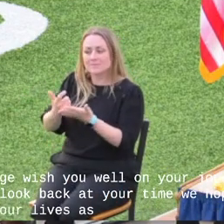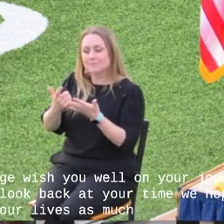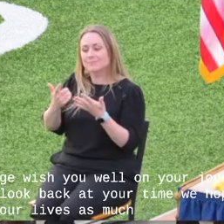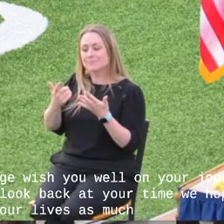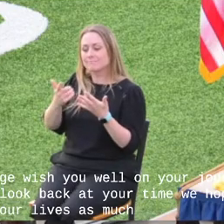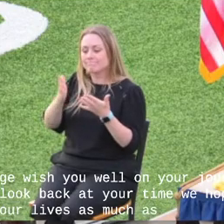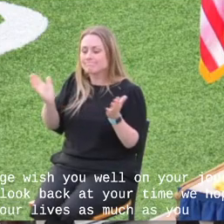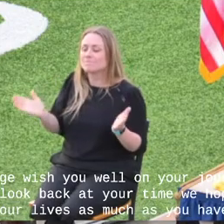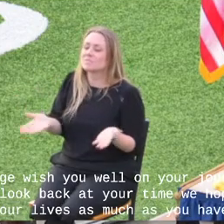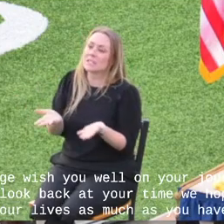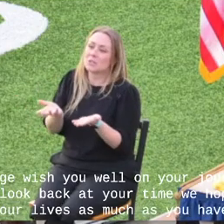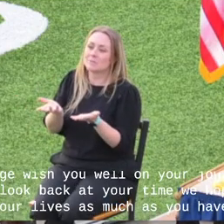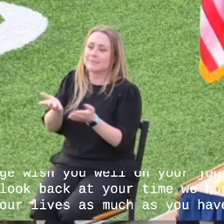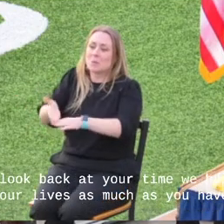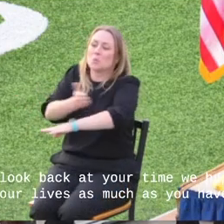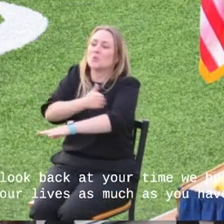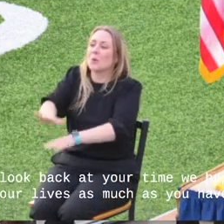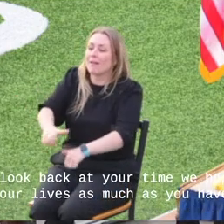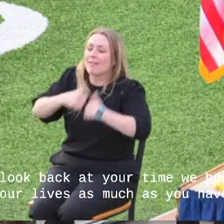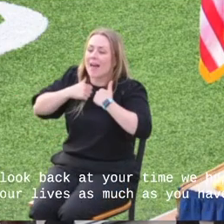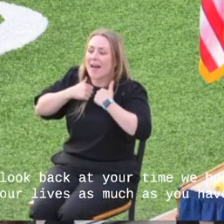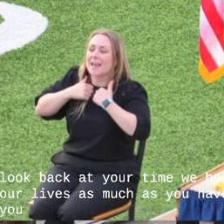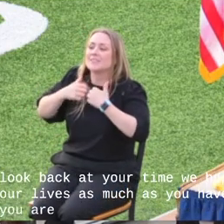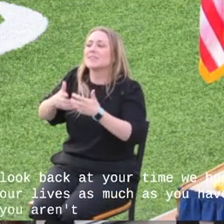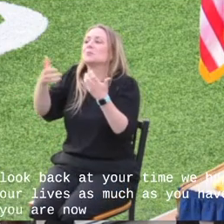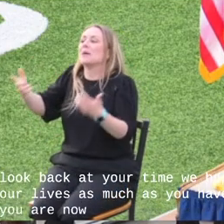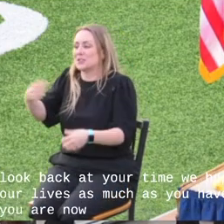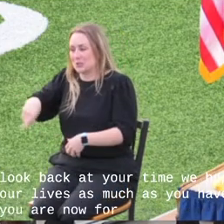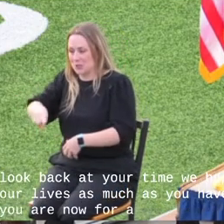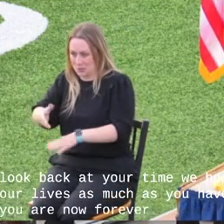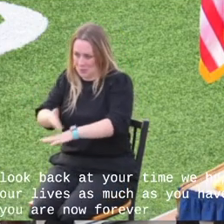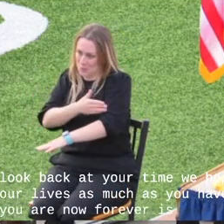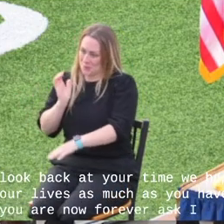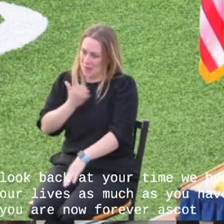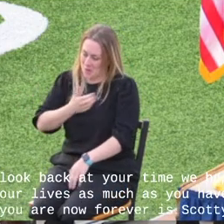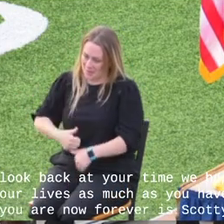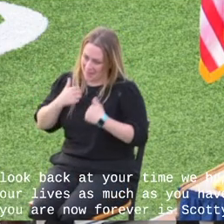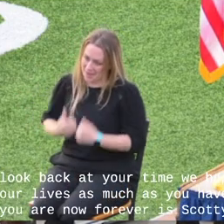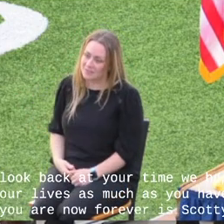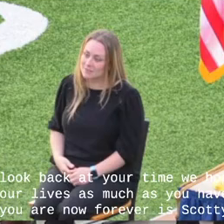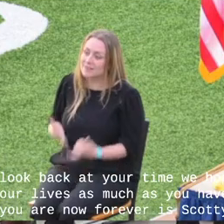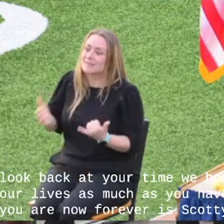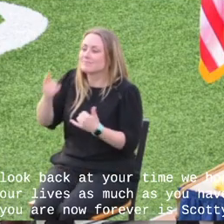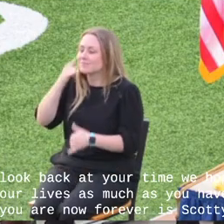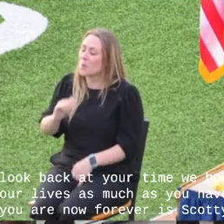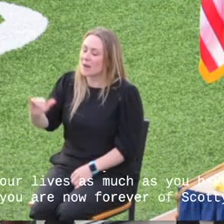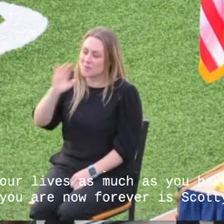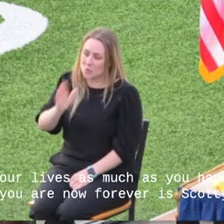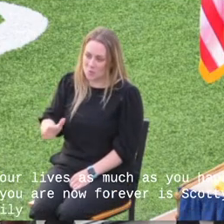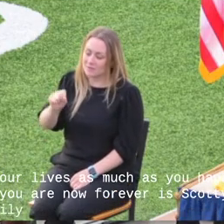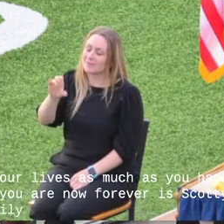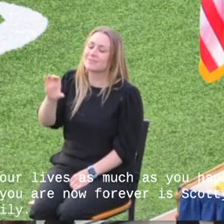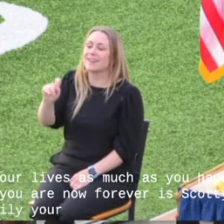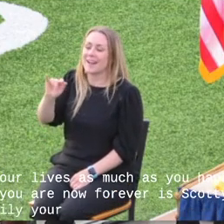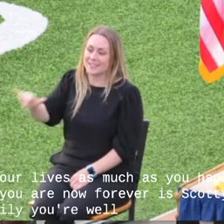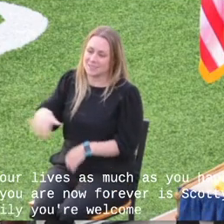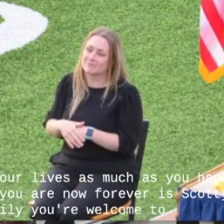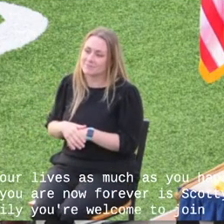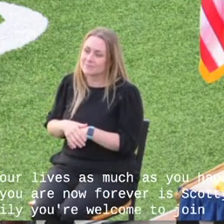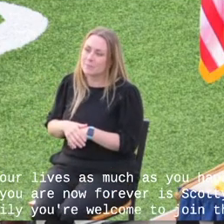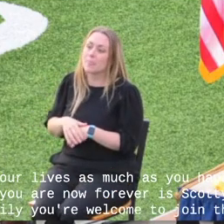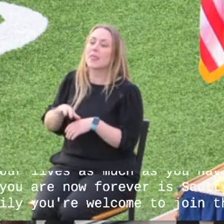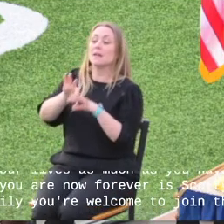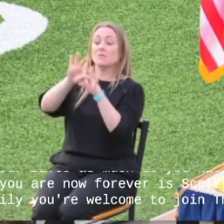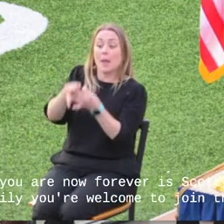much as you have enriched ours. You are now forever a Scotty. Friends and family, you are welcome to join